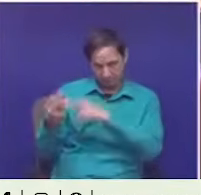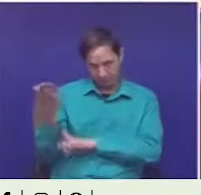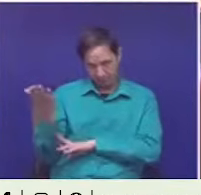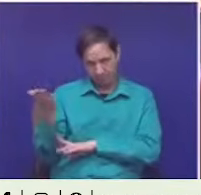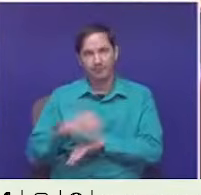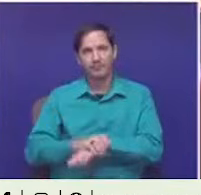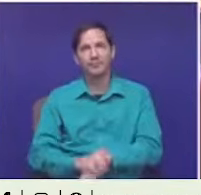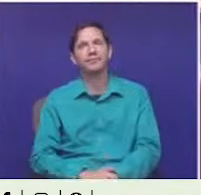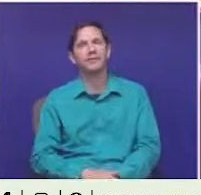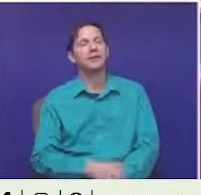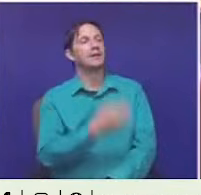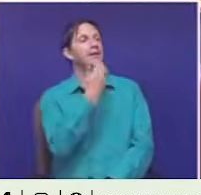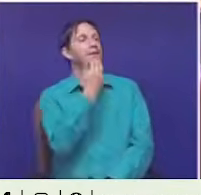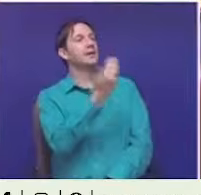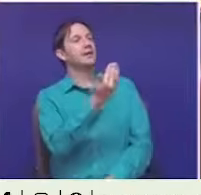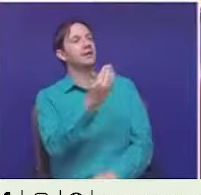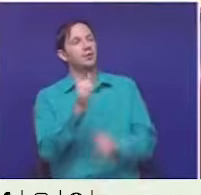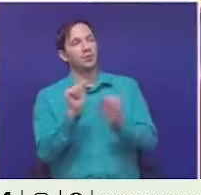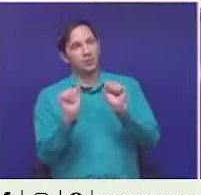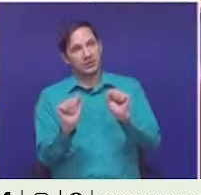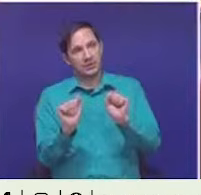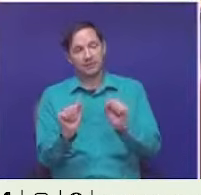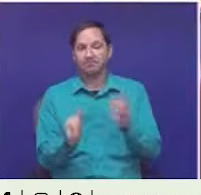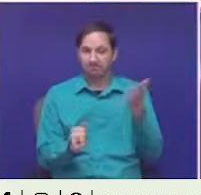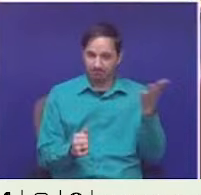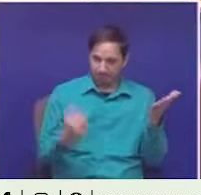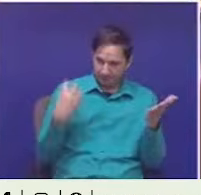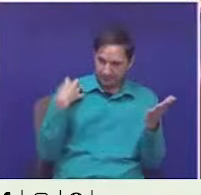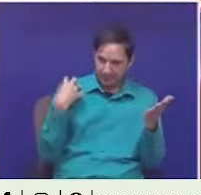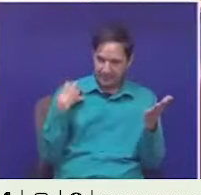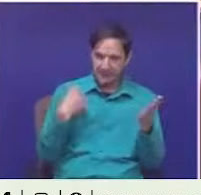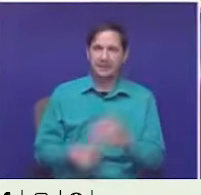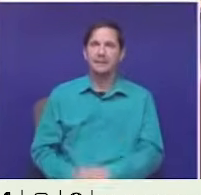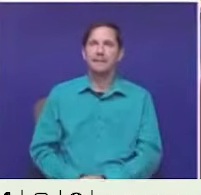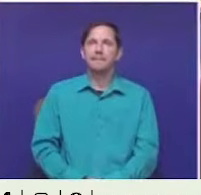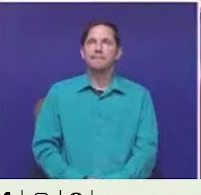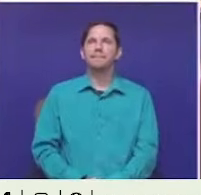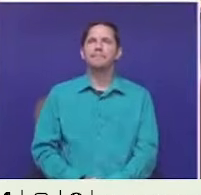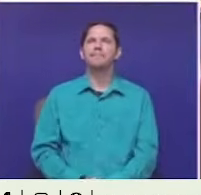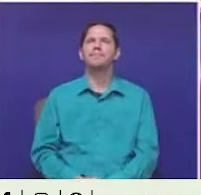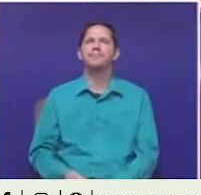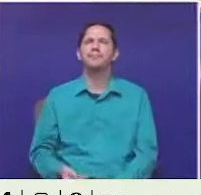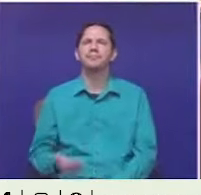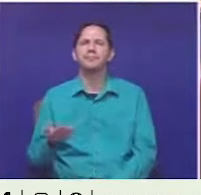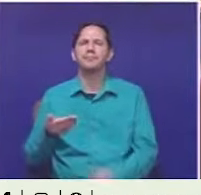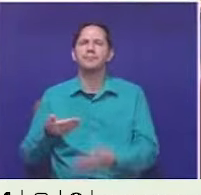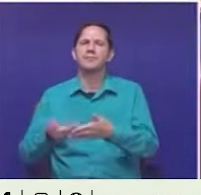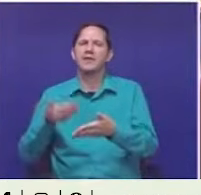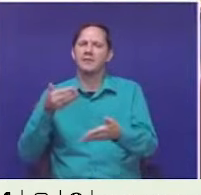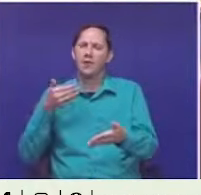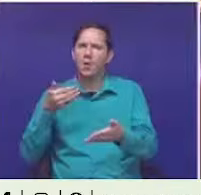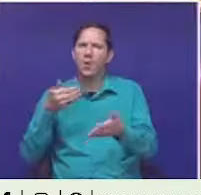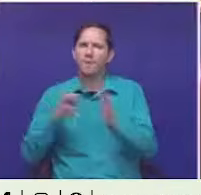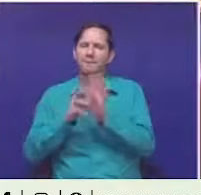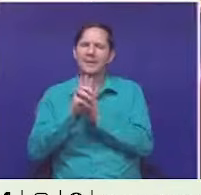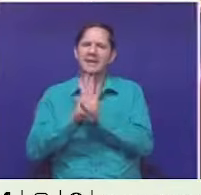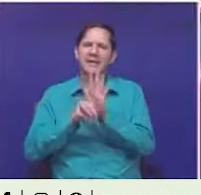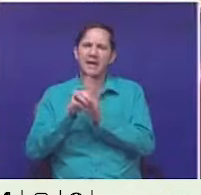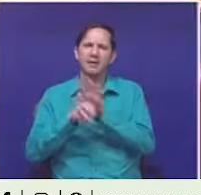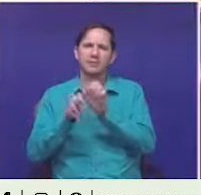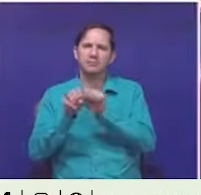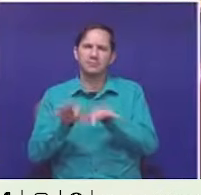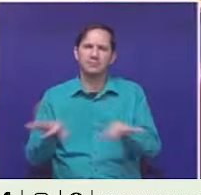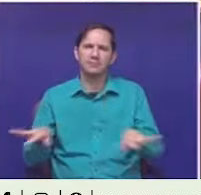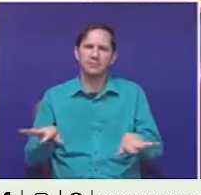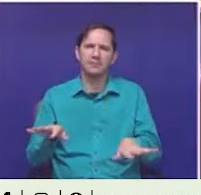Thank you, Honorable Chair. Thank you, Honorable Minister. It was earlier reported in the media that Fariseni